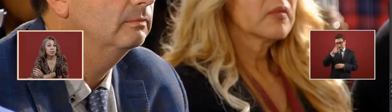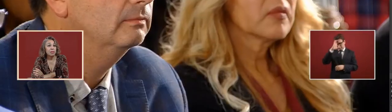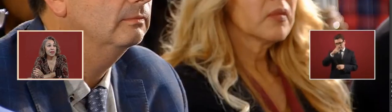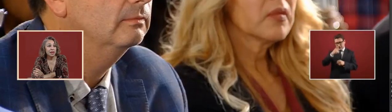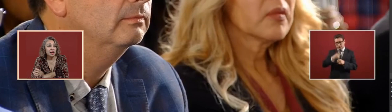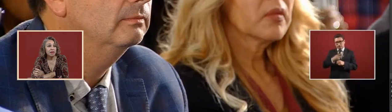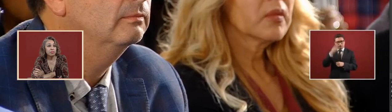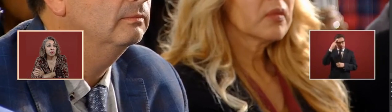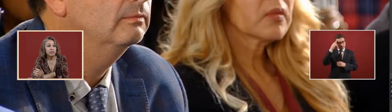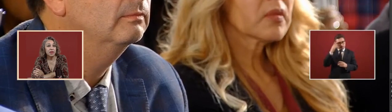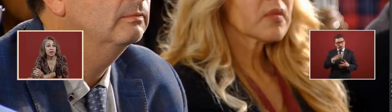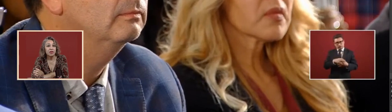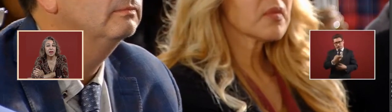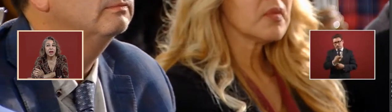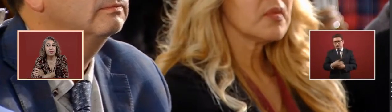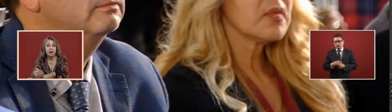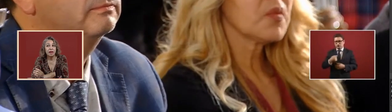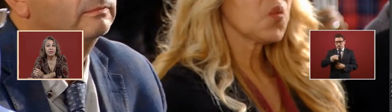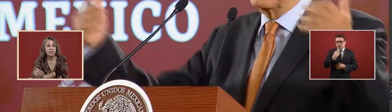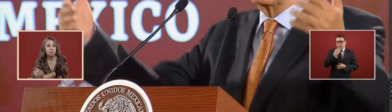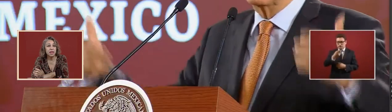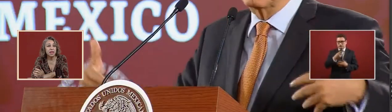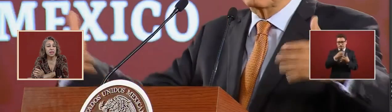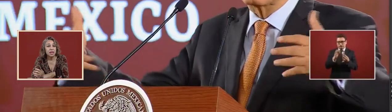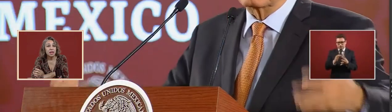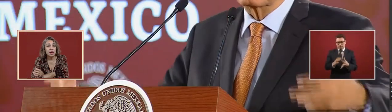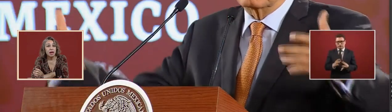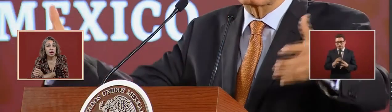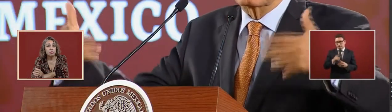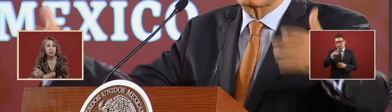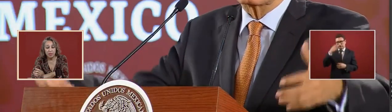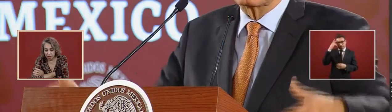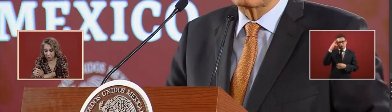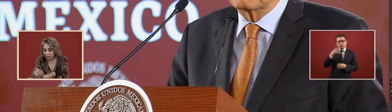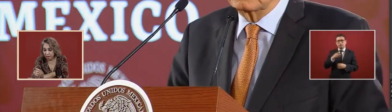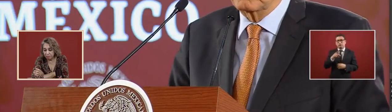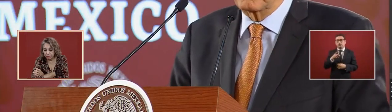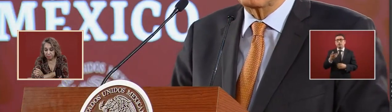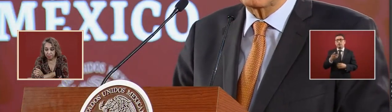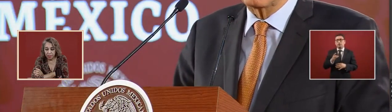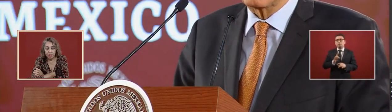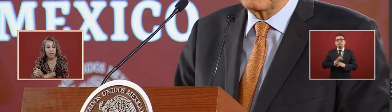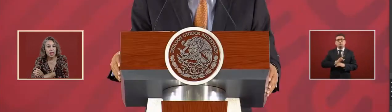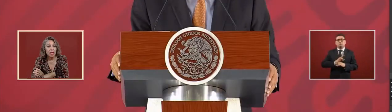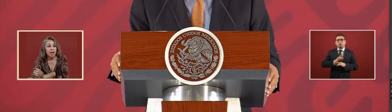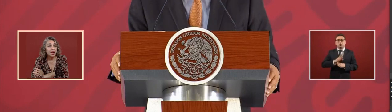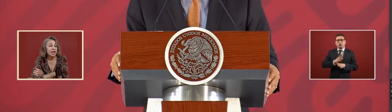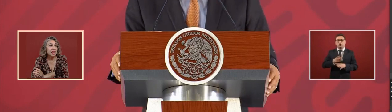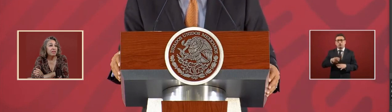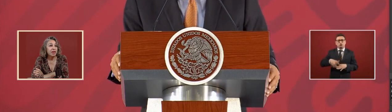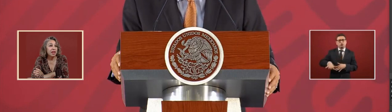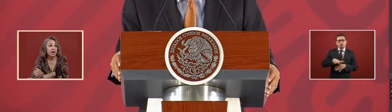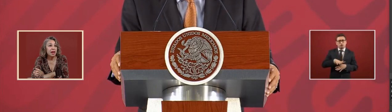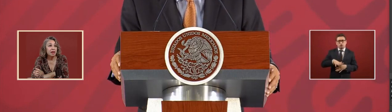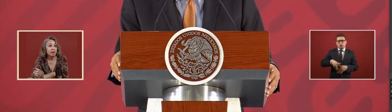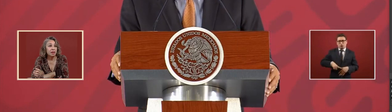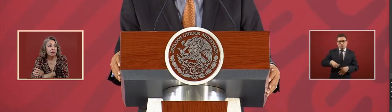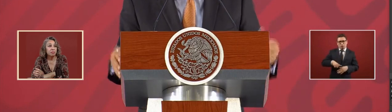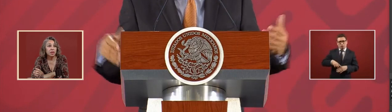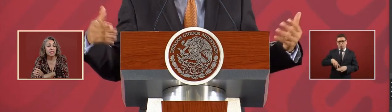The compadre se los explico. Of Porfirio. I've llega explained. Porfirio, Porfirio came. Da un golpe de estado, and he gave